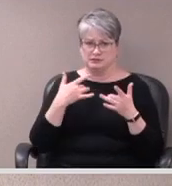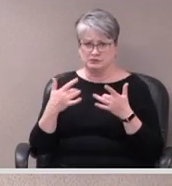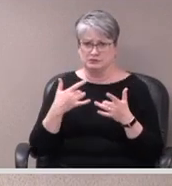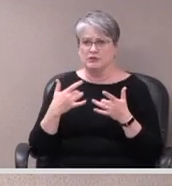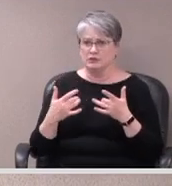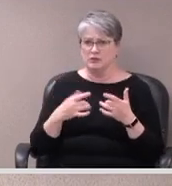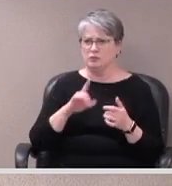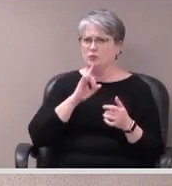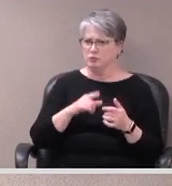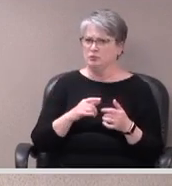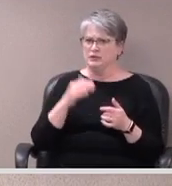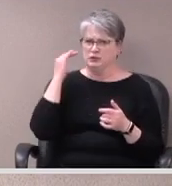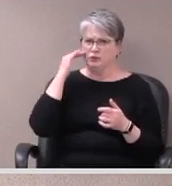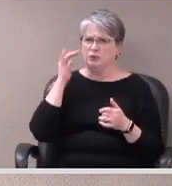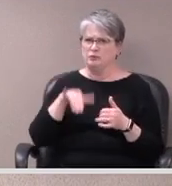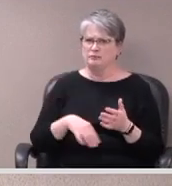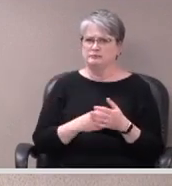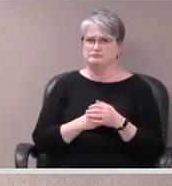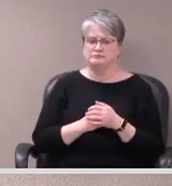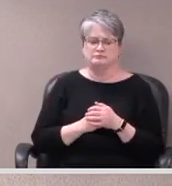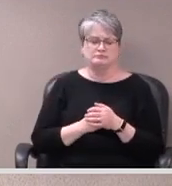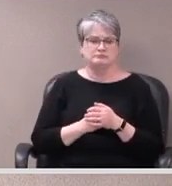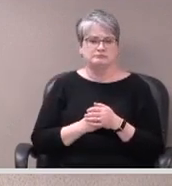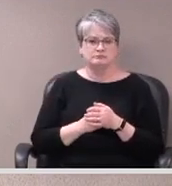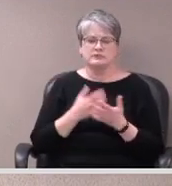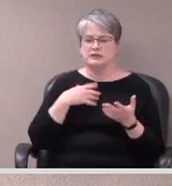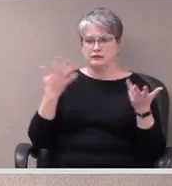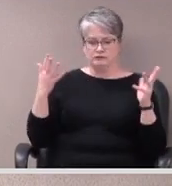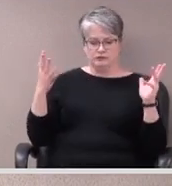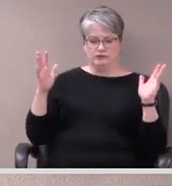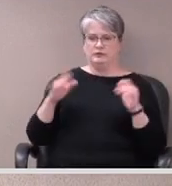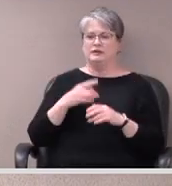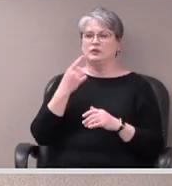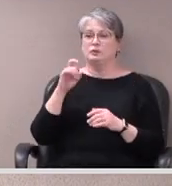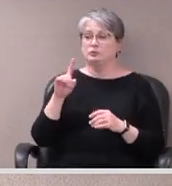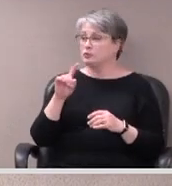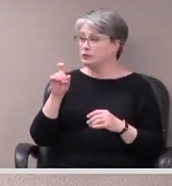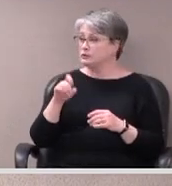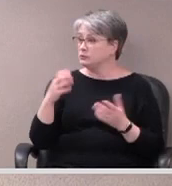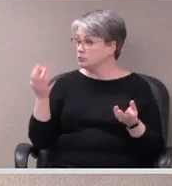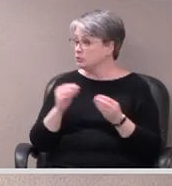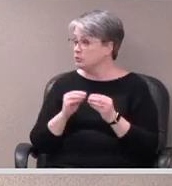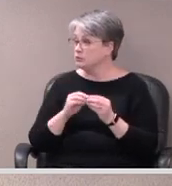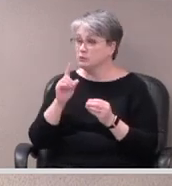need to hear that. That completes my questions. Any other questions?